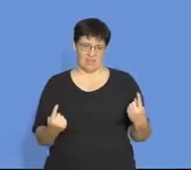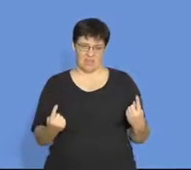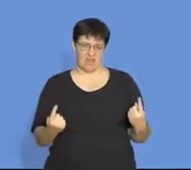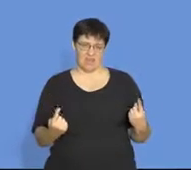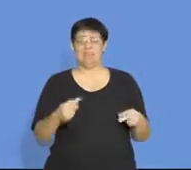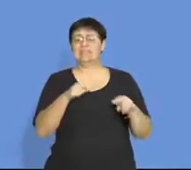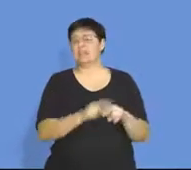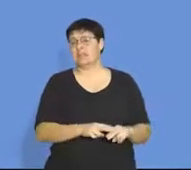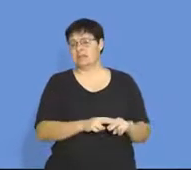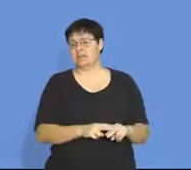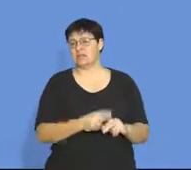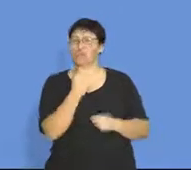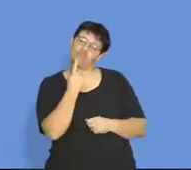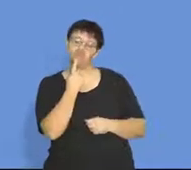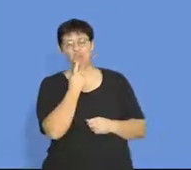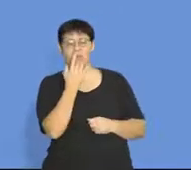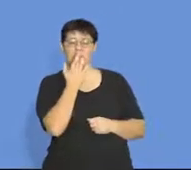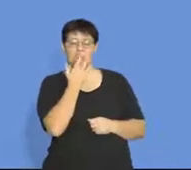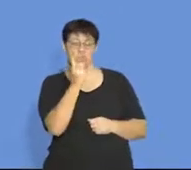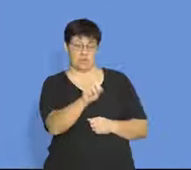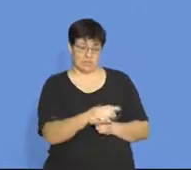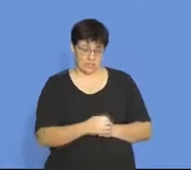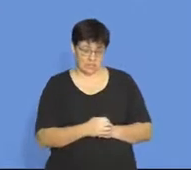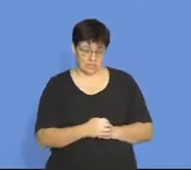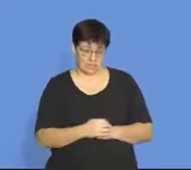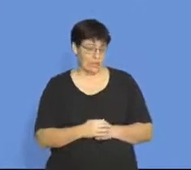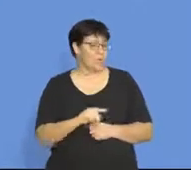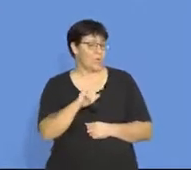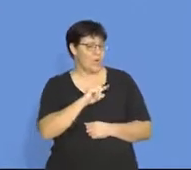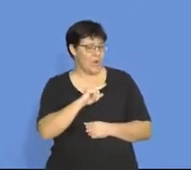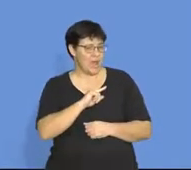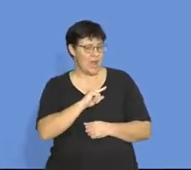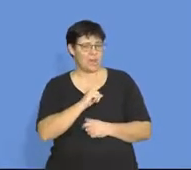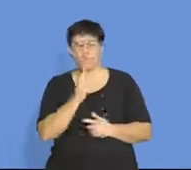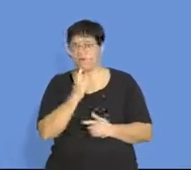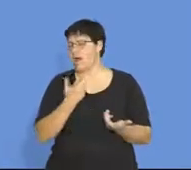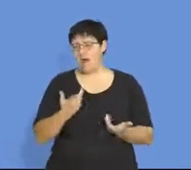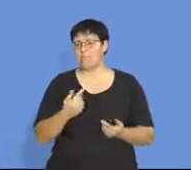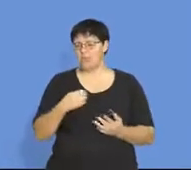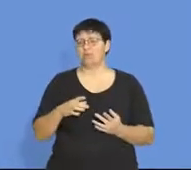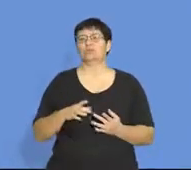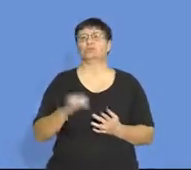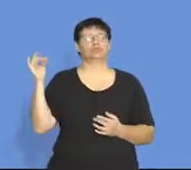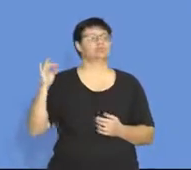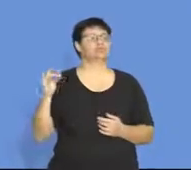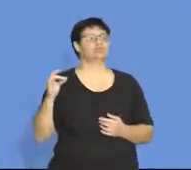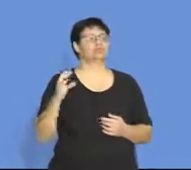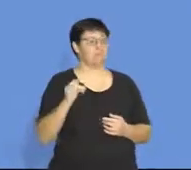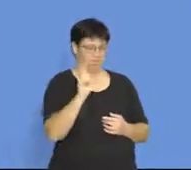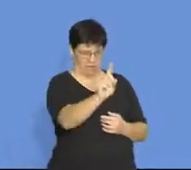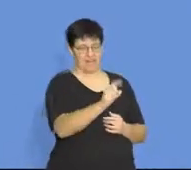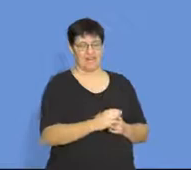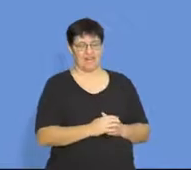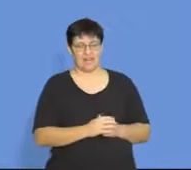really depends on what your preference is. But because I just want to spice things up, I'm going to take equation